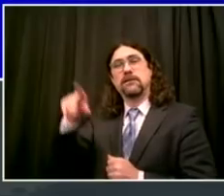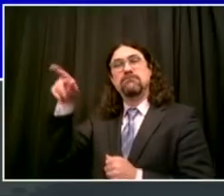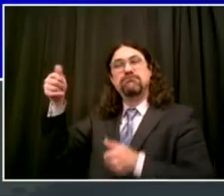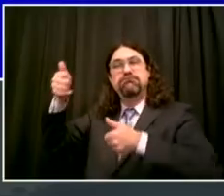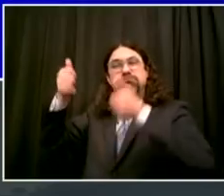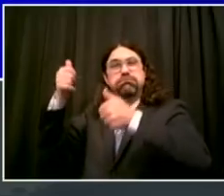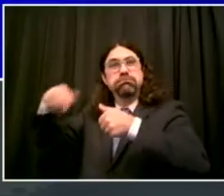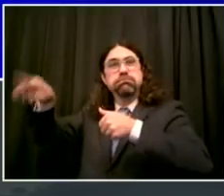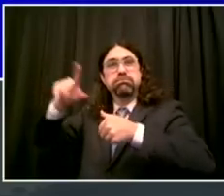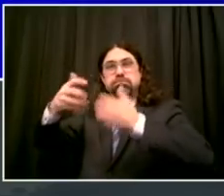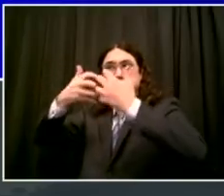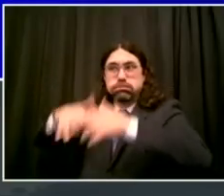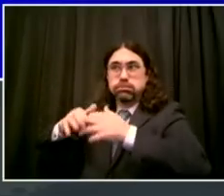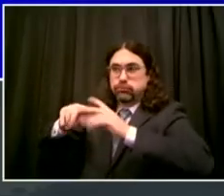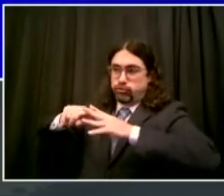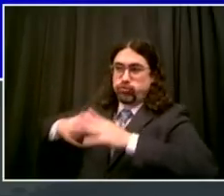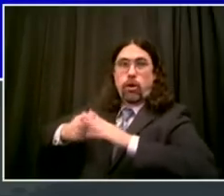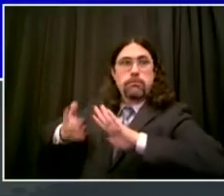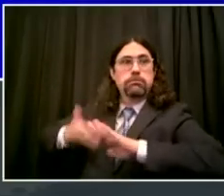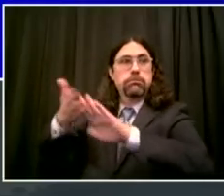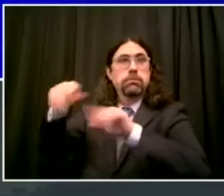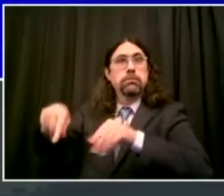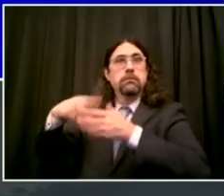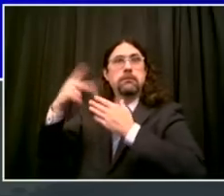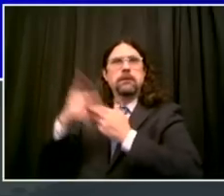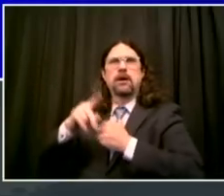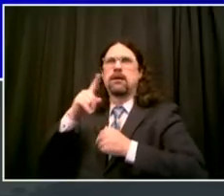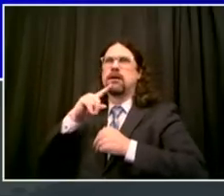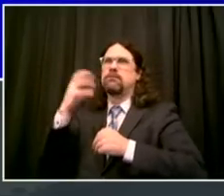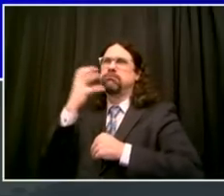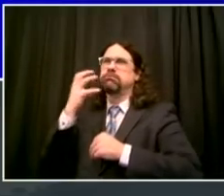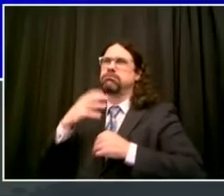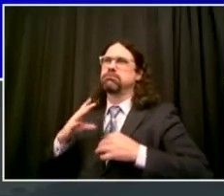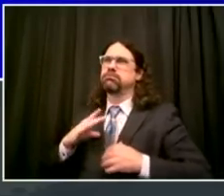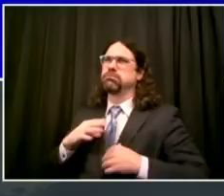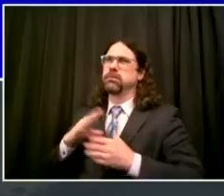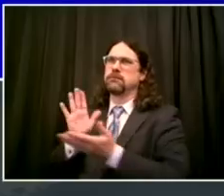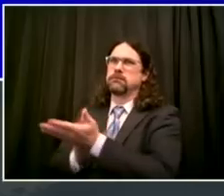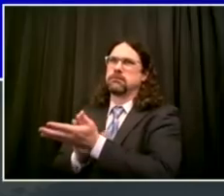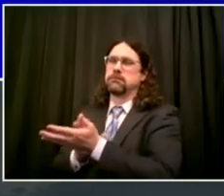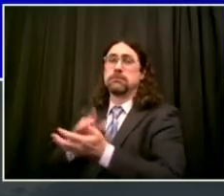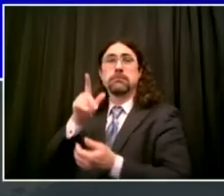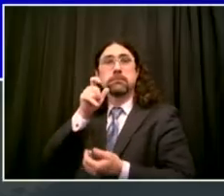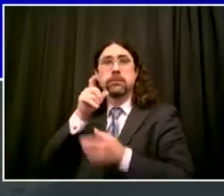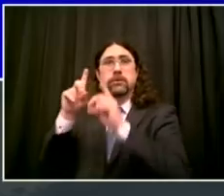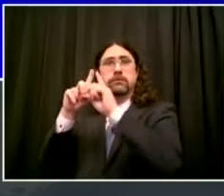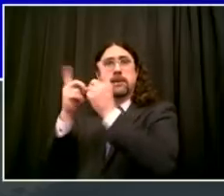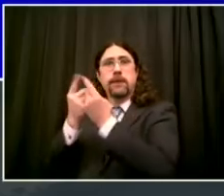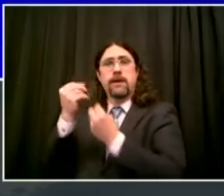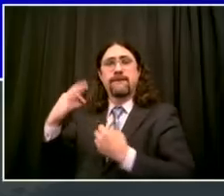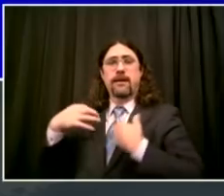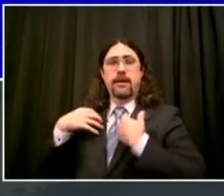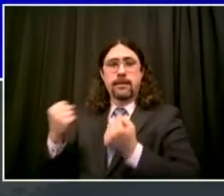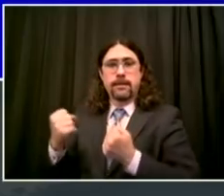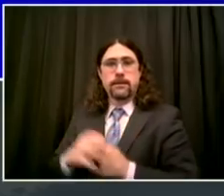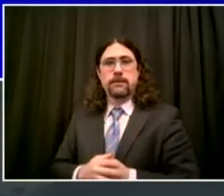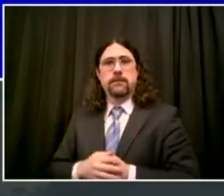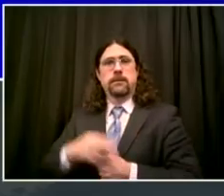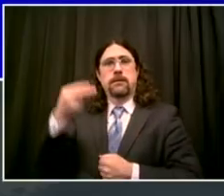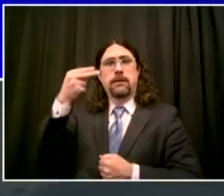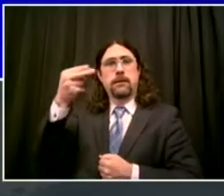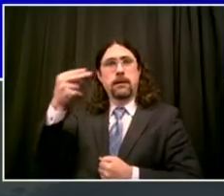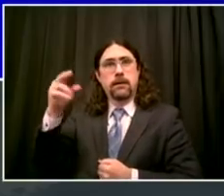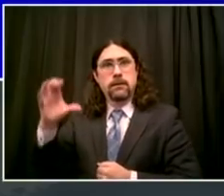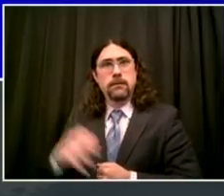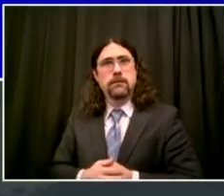from our Department of Health, and a number of other agencies have played a big role as well. Our Department of Buildings,